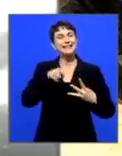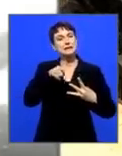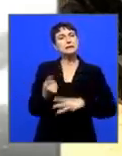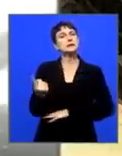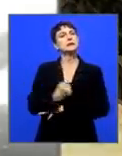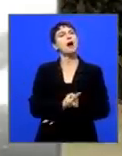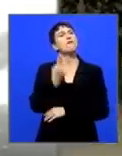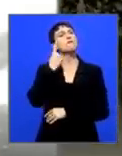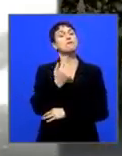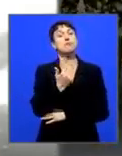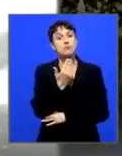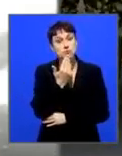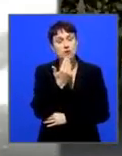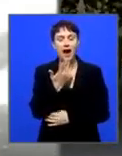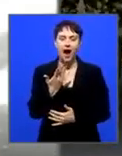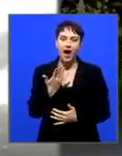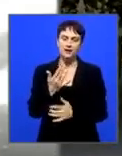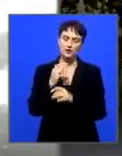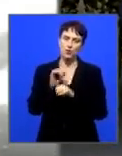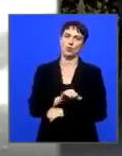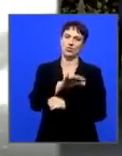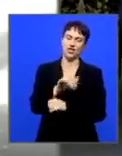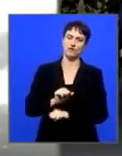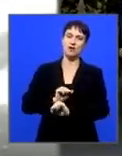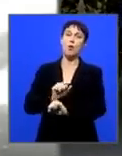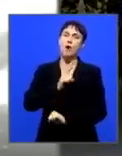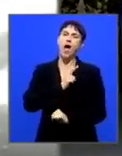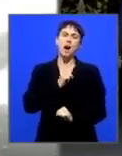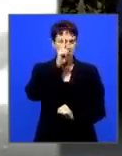belong to ordinary people, for Madiba was a people's person.